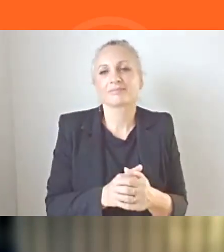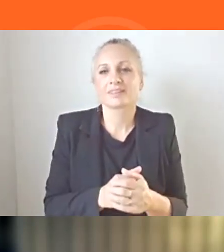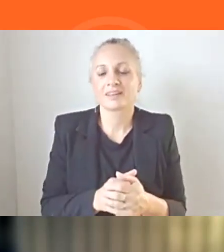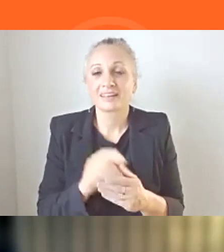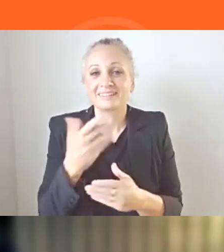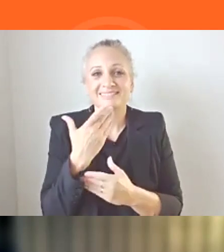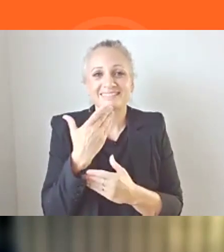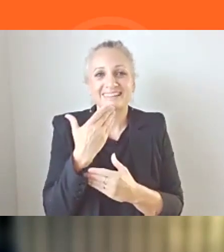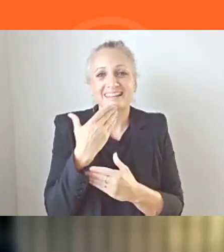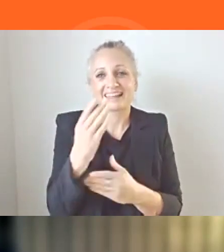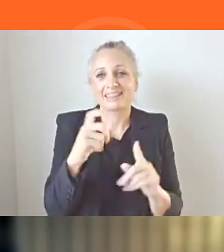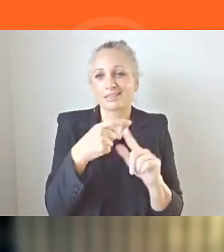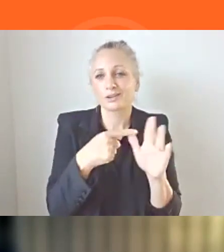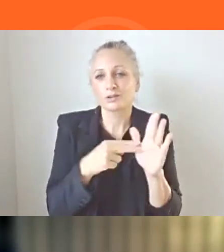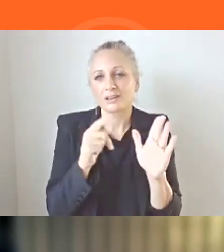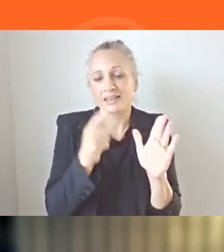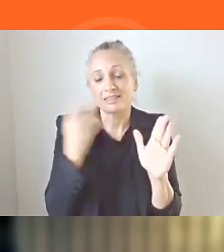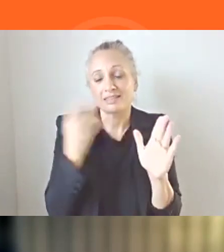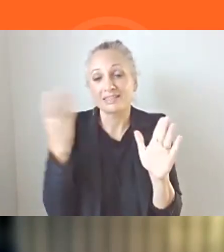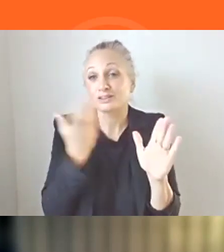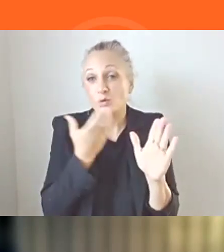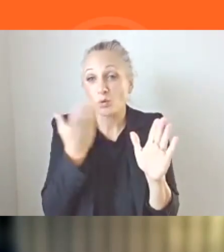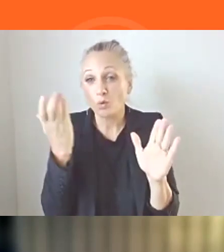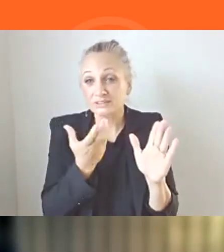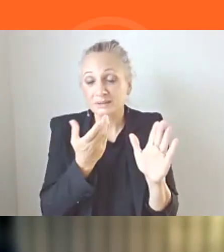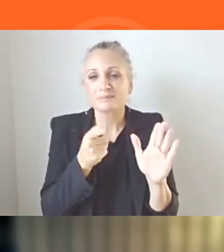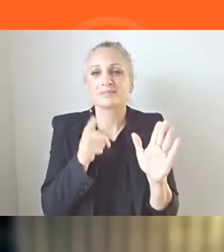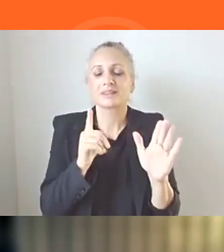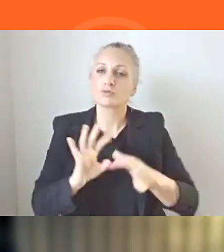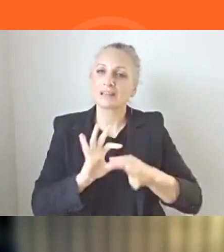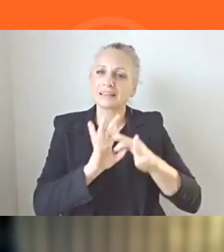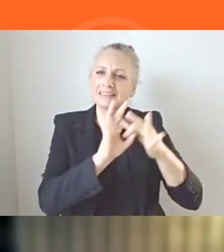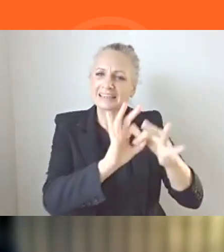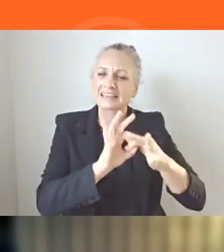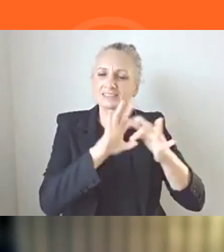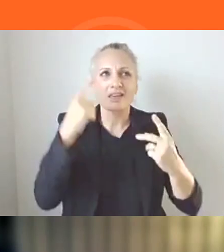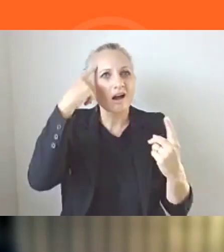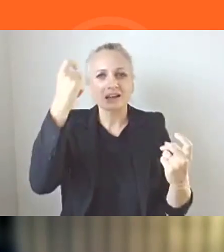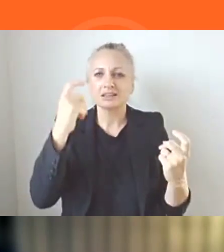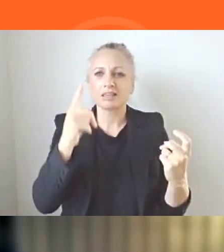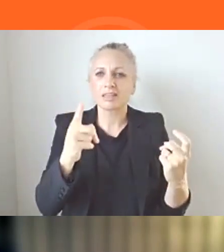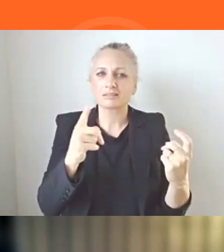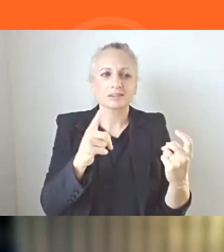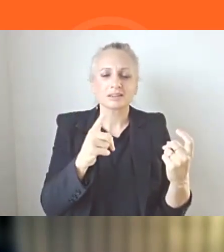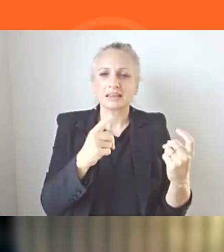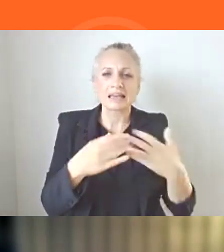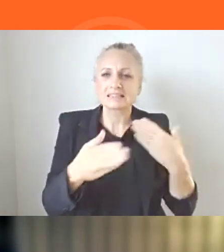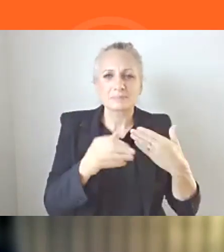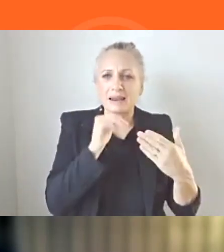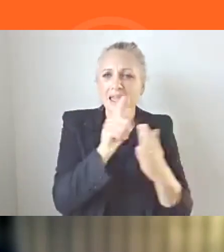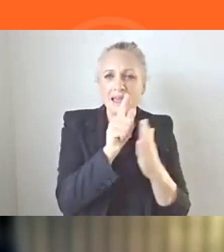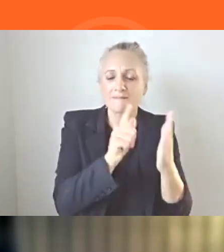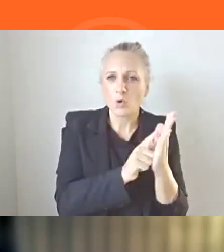much as whether we've got laws or not to make things, to ensure that things are digitally accessible, it's